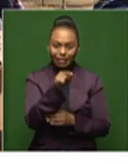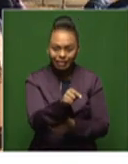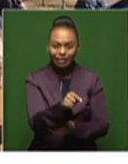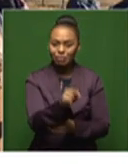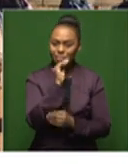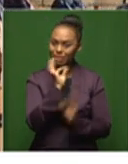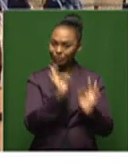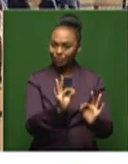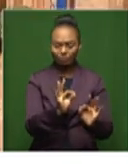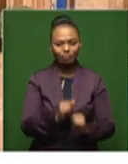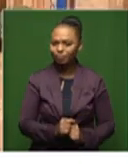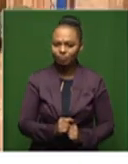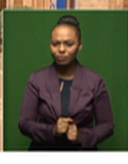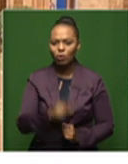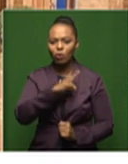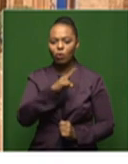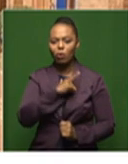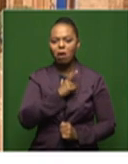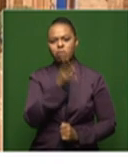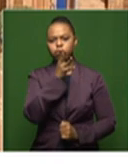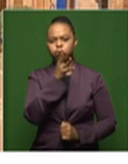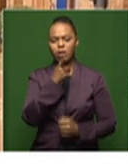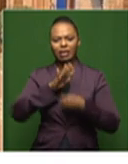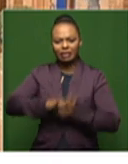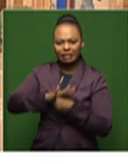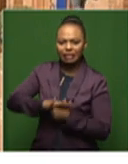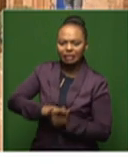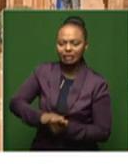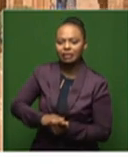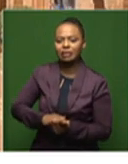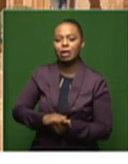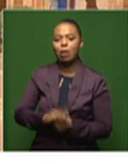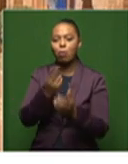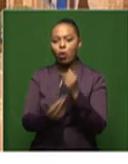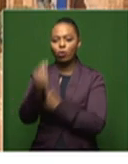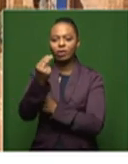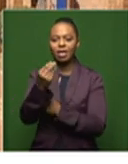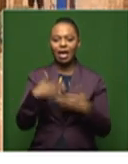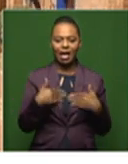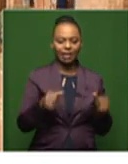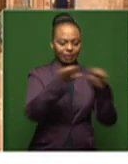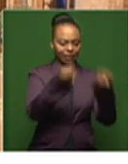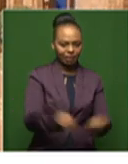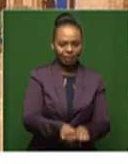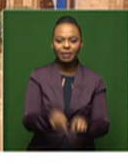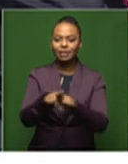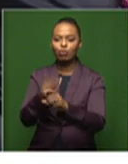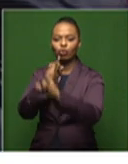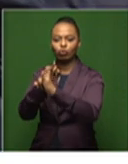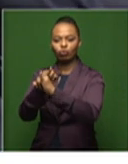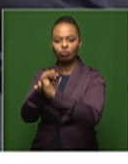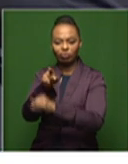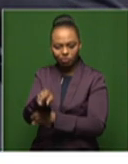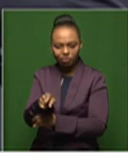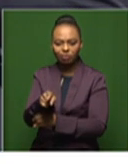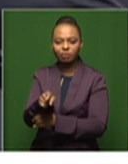be correct not to overburden both the health system as well as the institutions that are